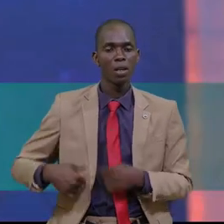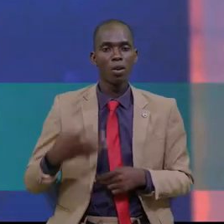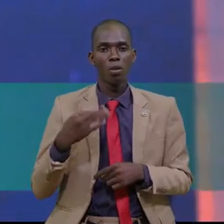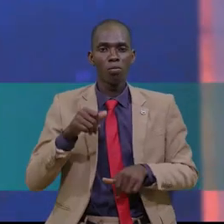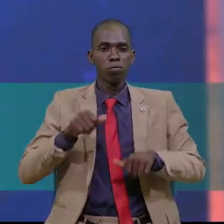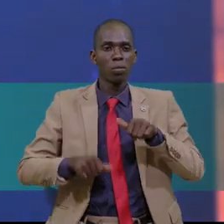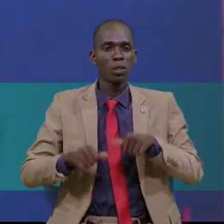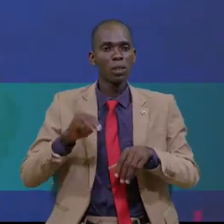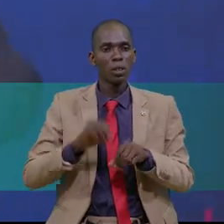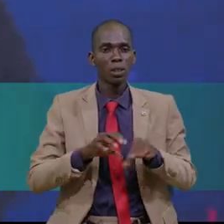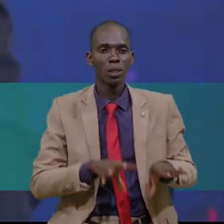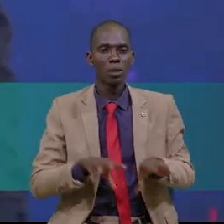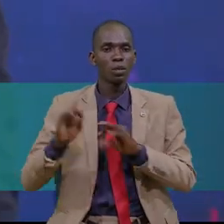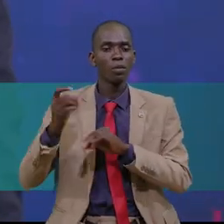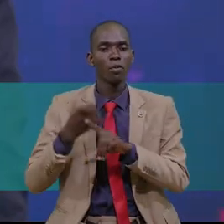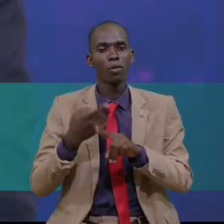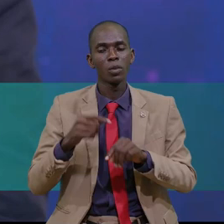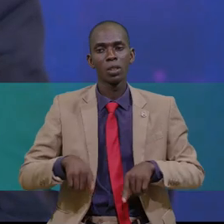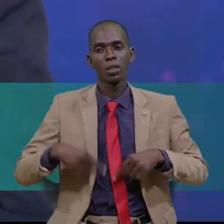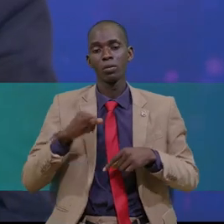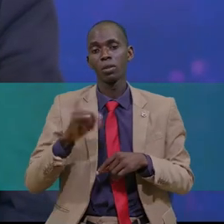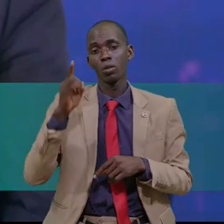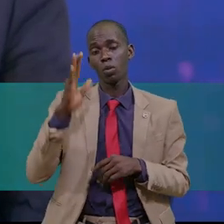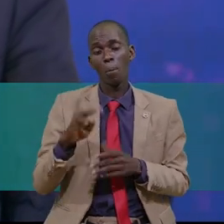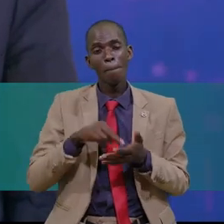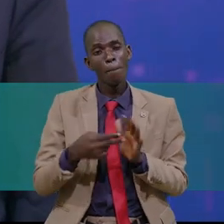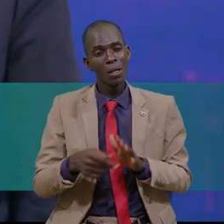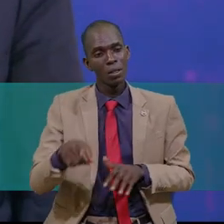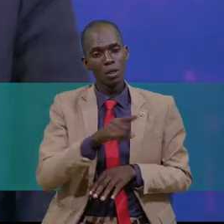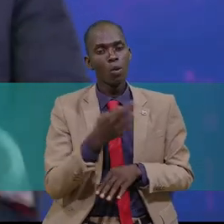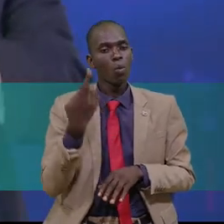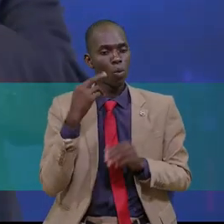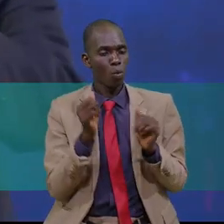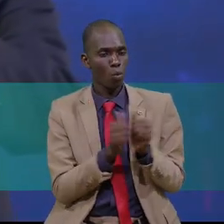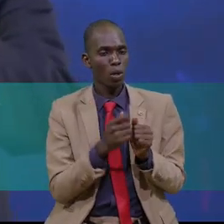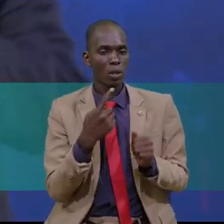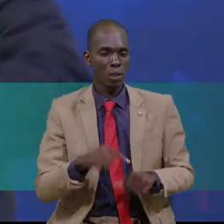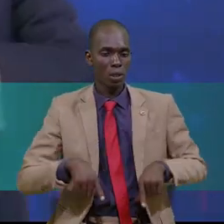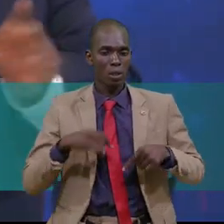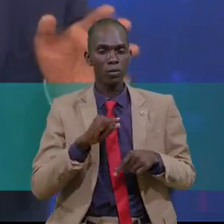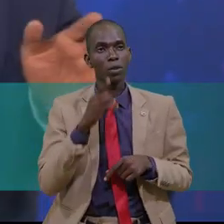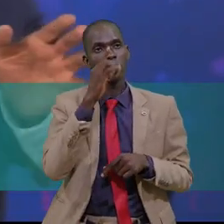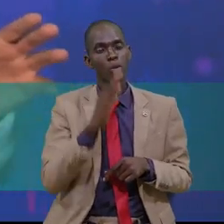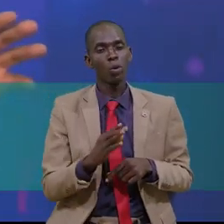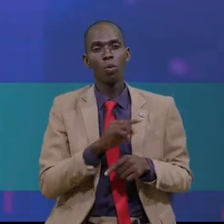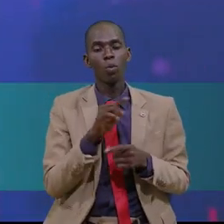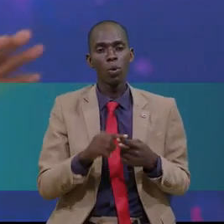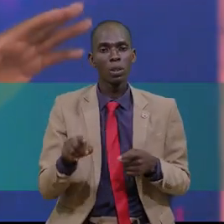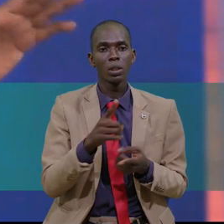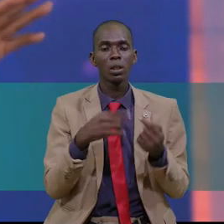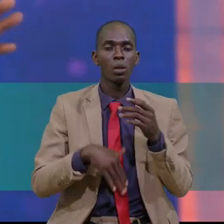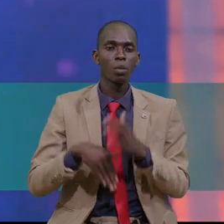departing from the living God. They were with the living God when he came out of the land of Egypt, but